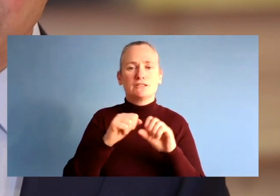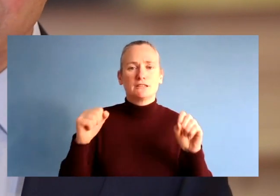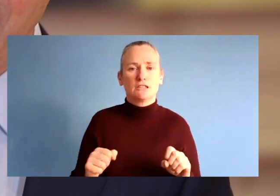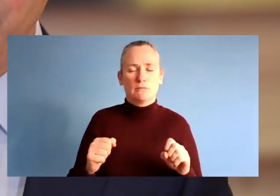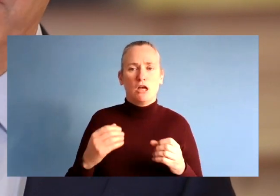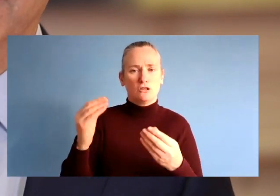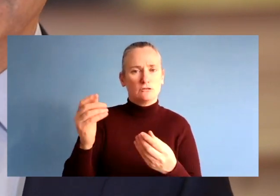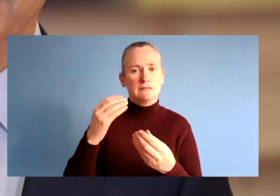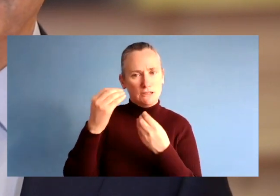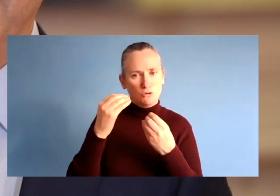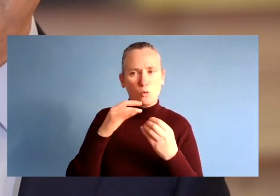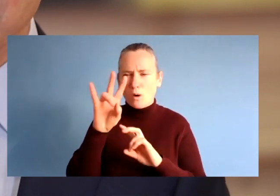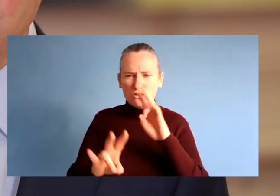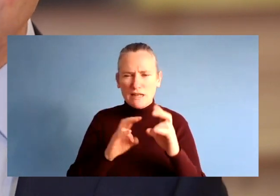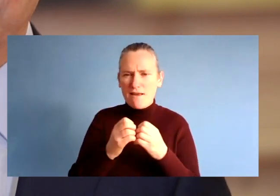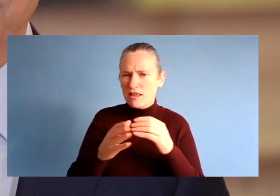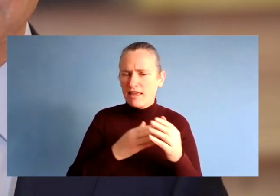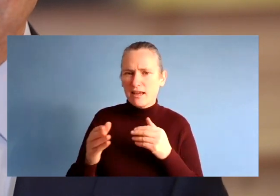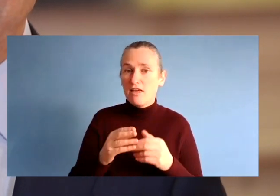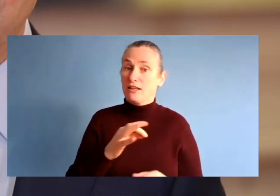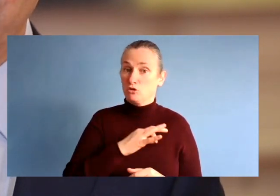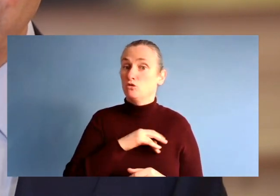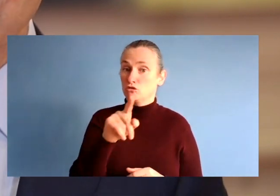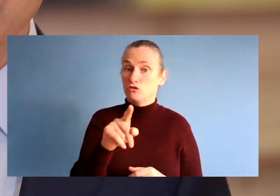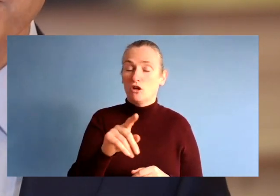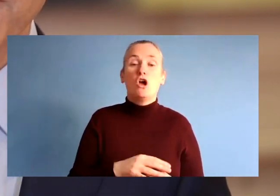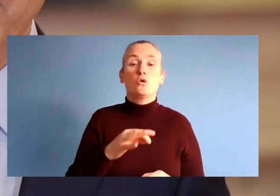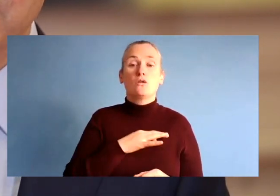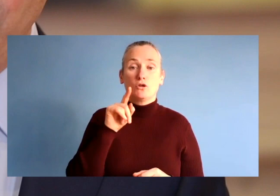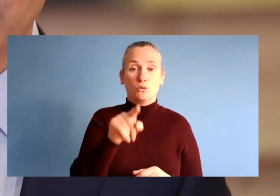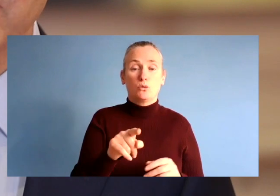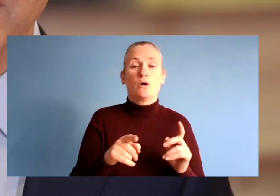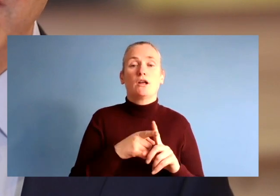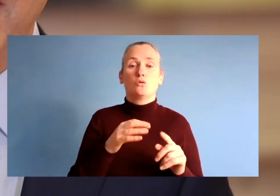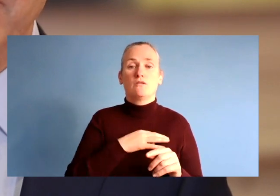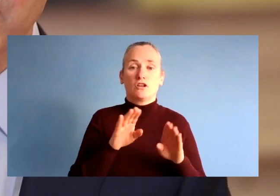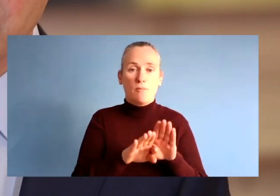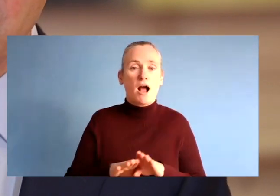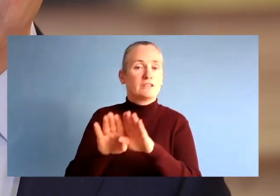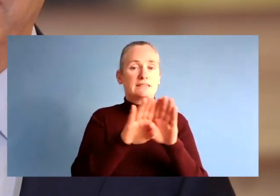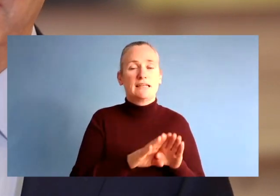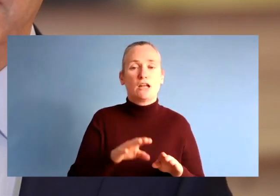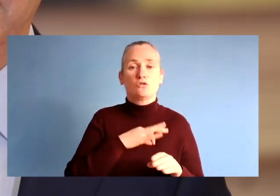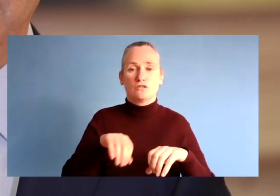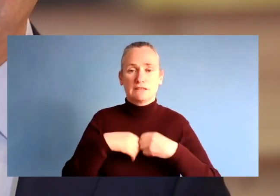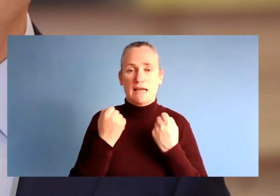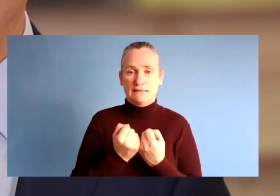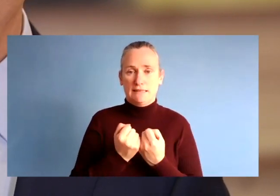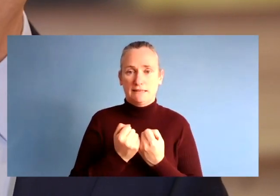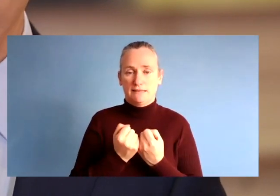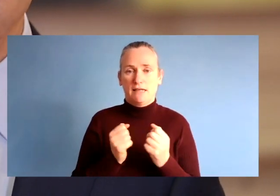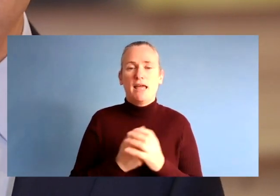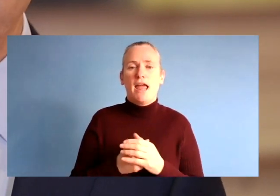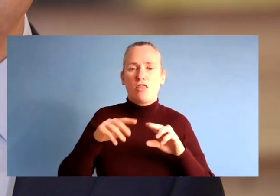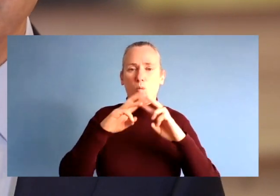you to question everything. That is good. It is good for you, for democracy, and for society. In a